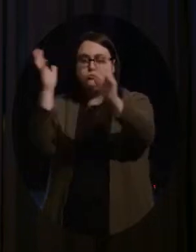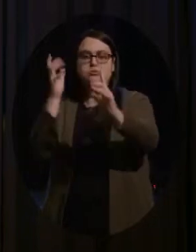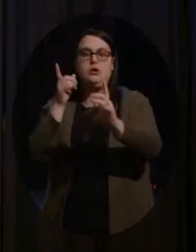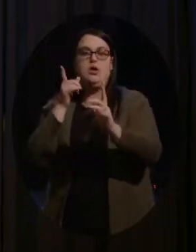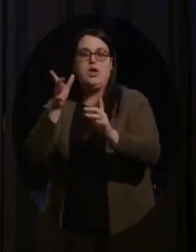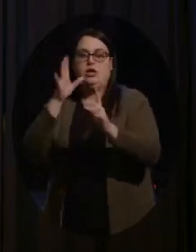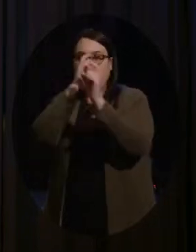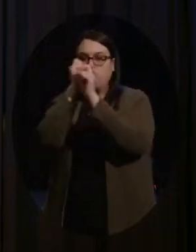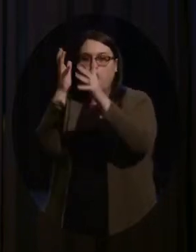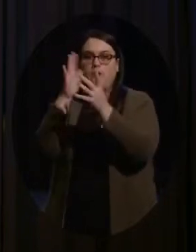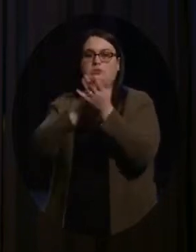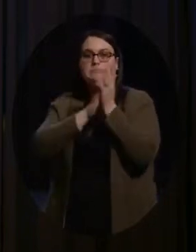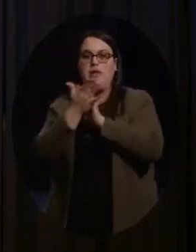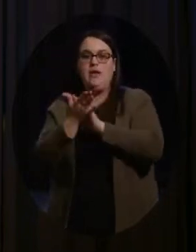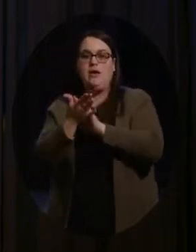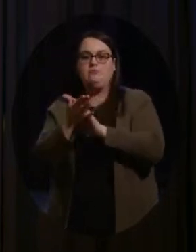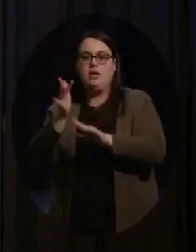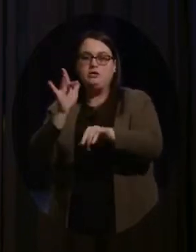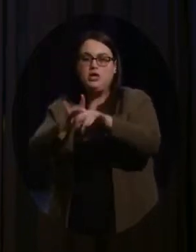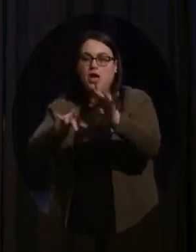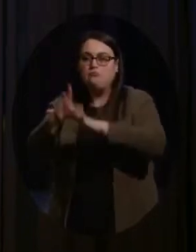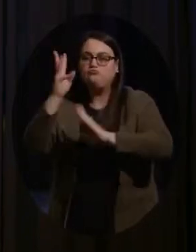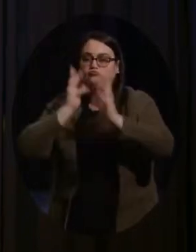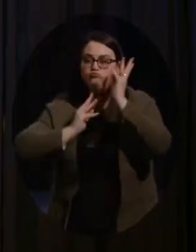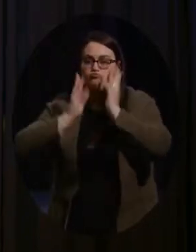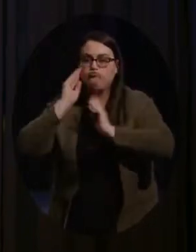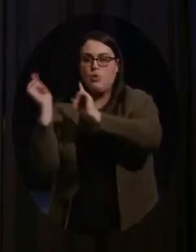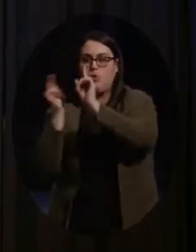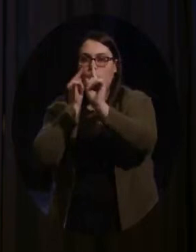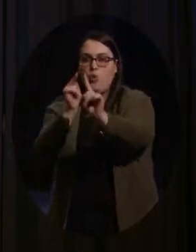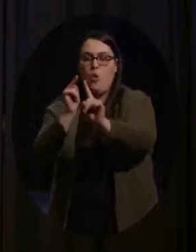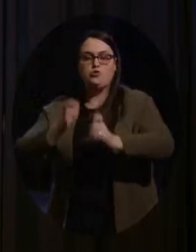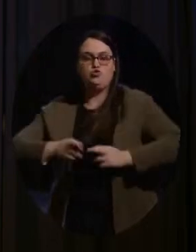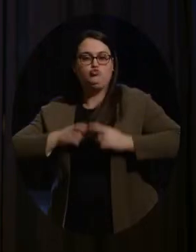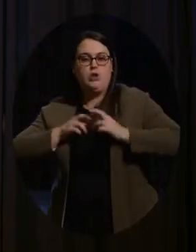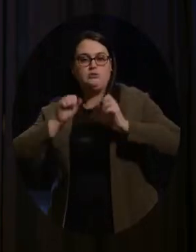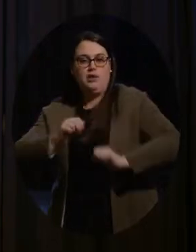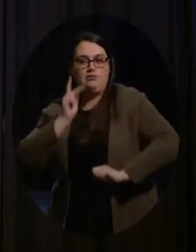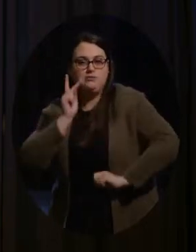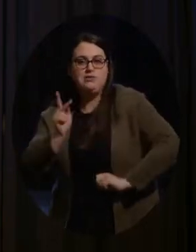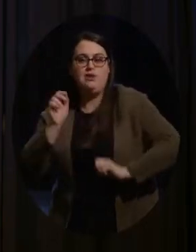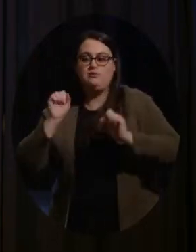turn those dreams into tangible goals that our residents can see and feel.